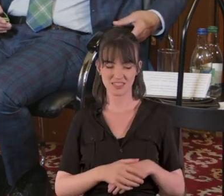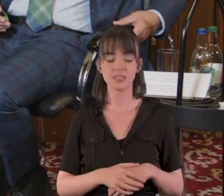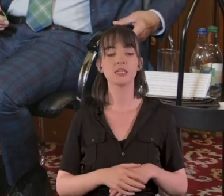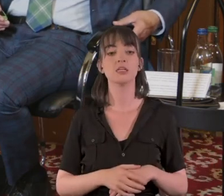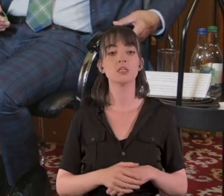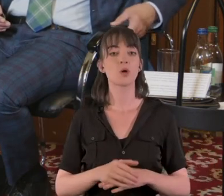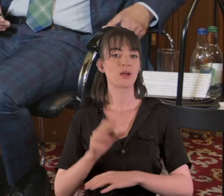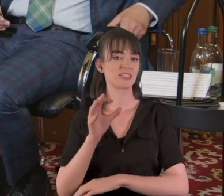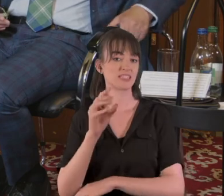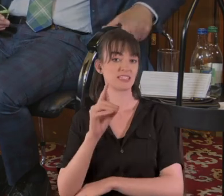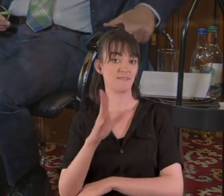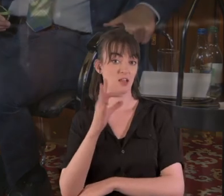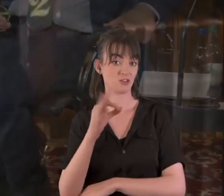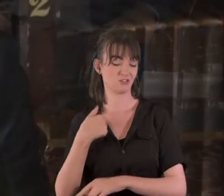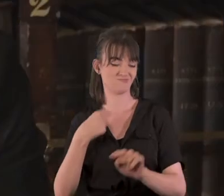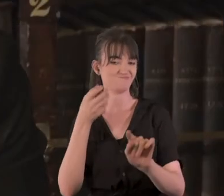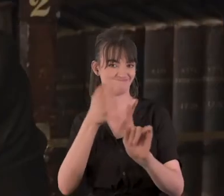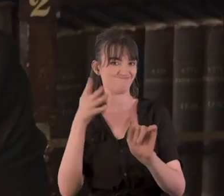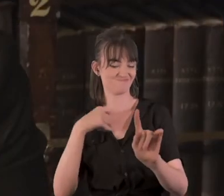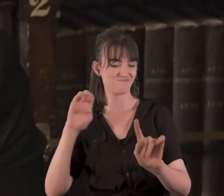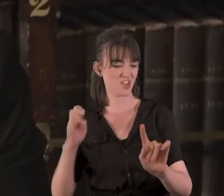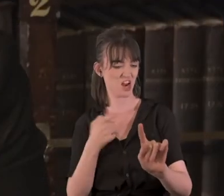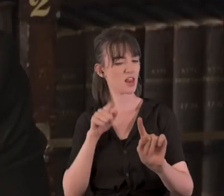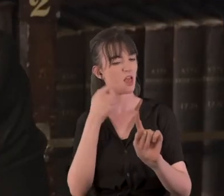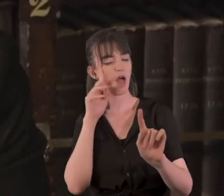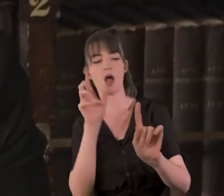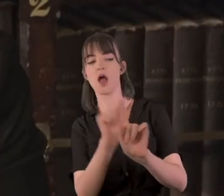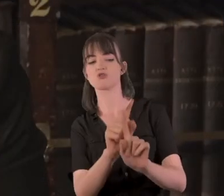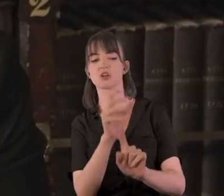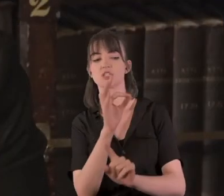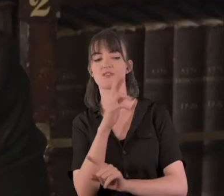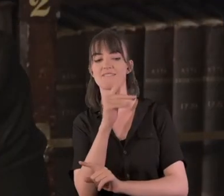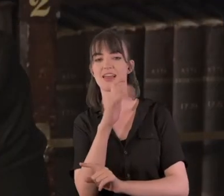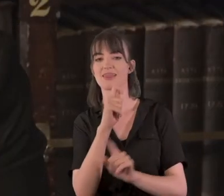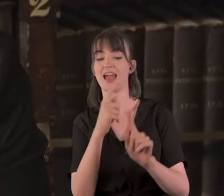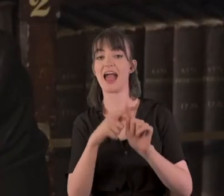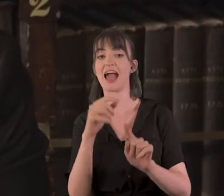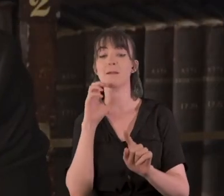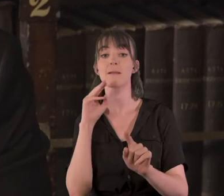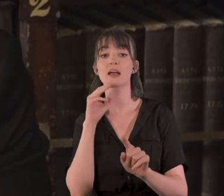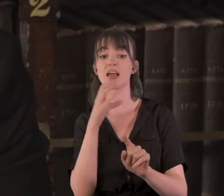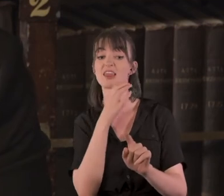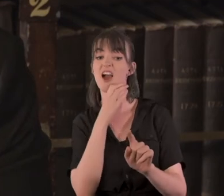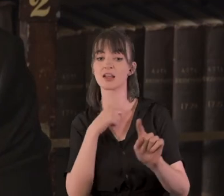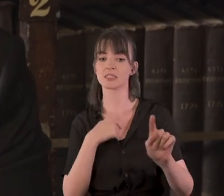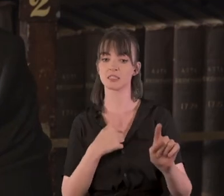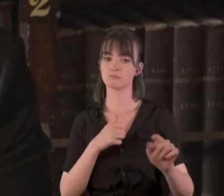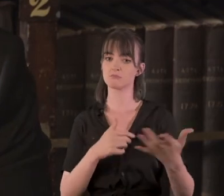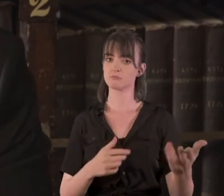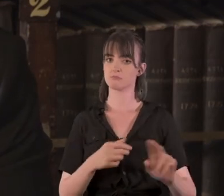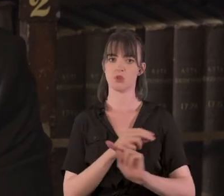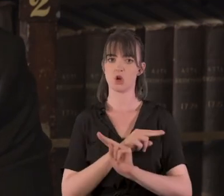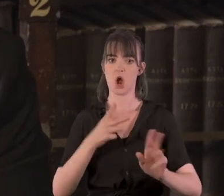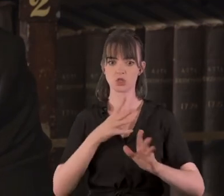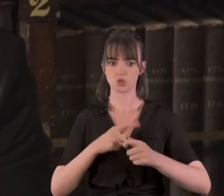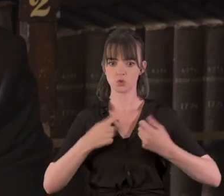on was that Griffith, and even possibly to his surprise, Collins, were more on the moderate wing. And we see that the way he